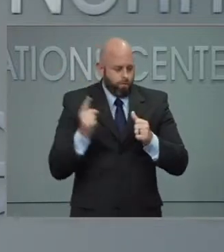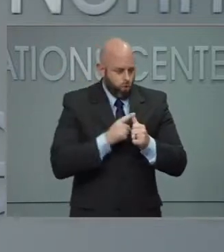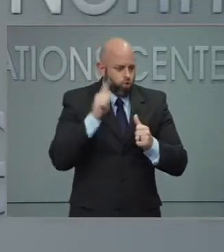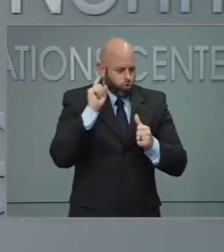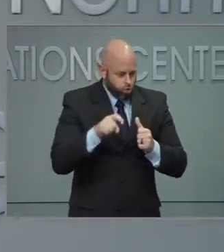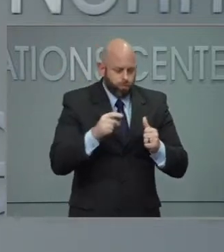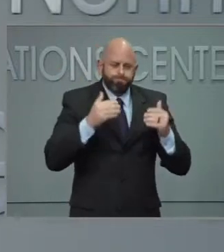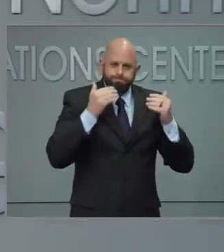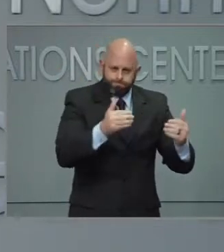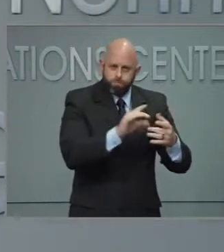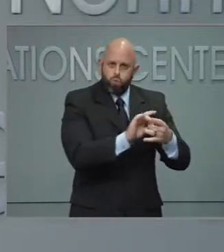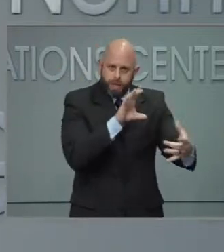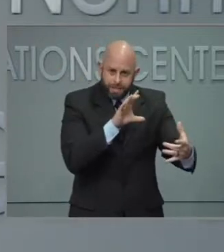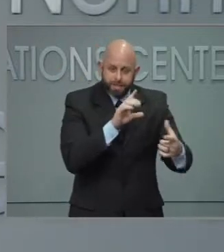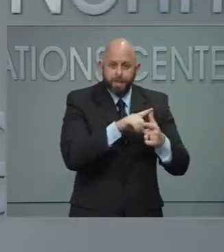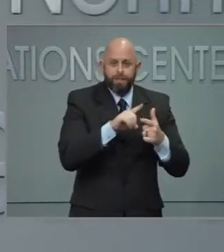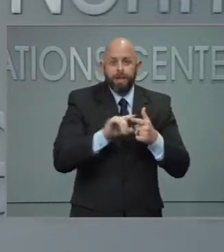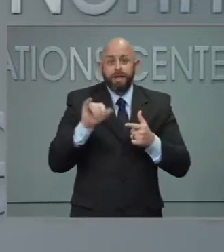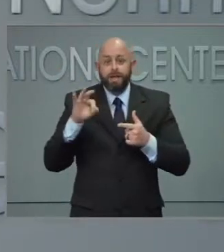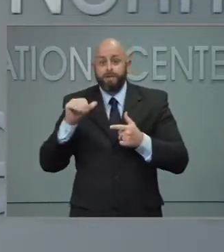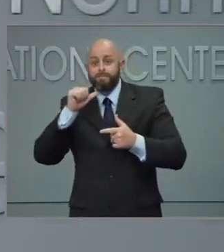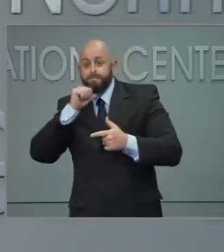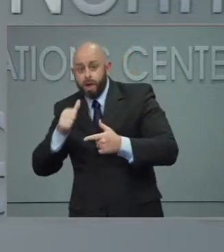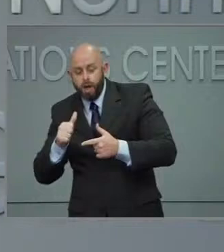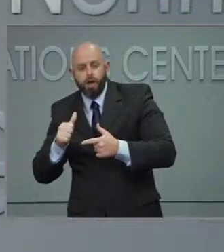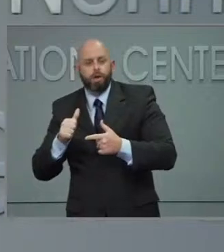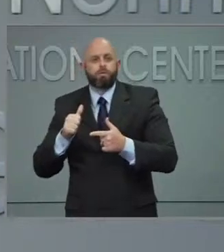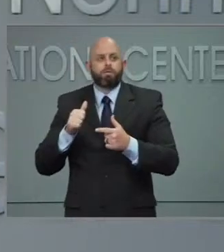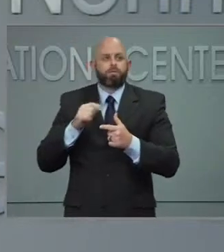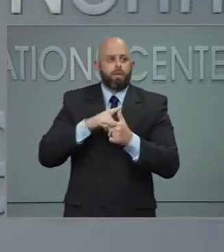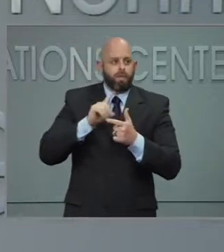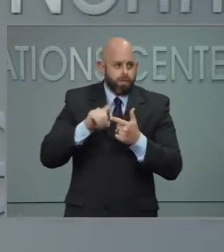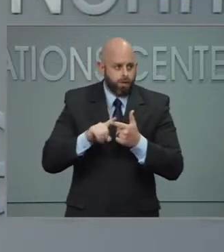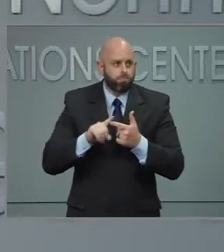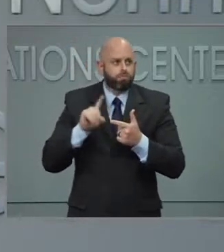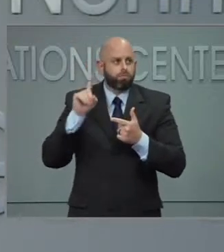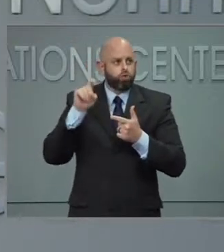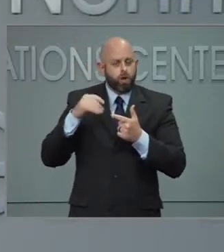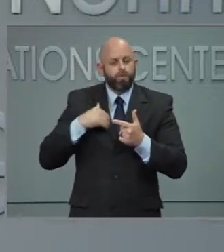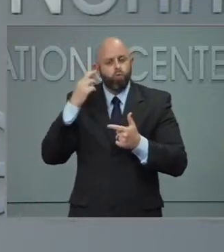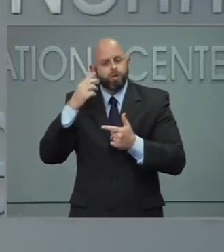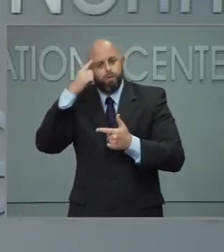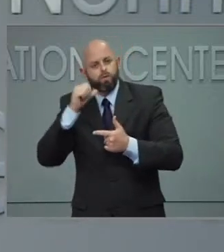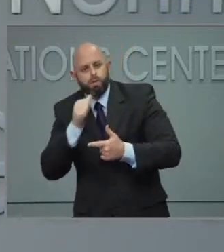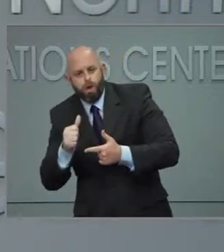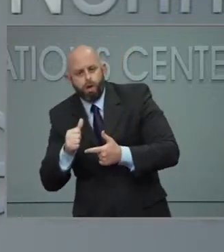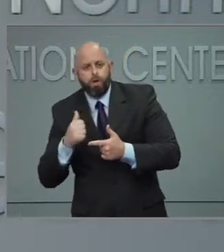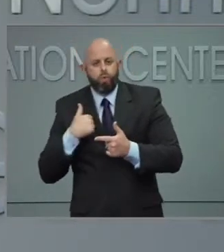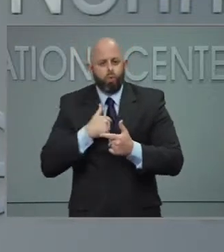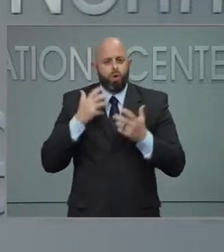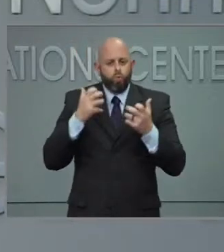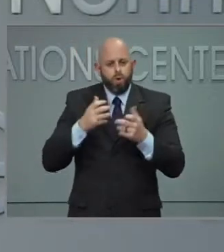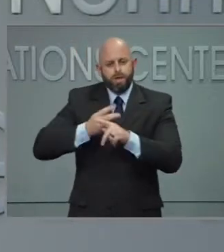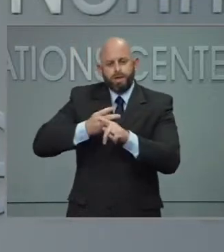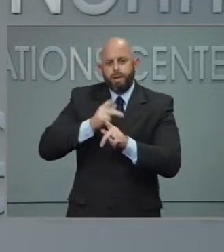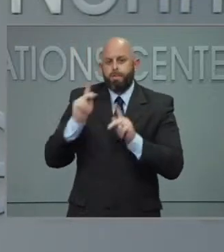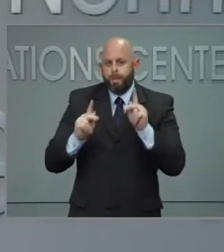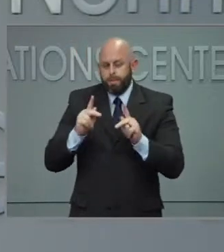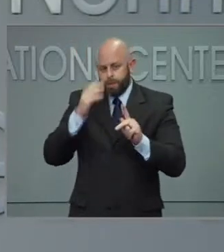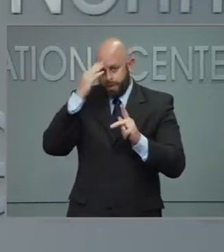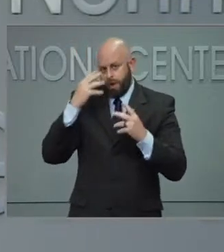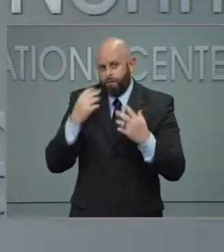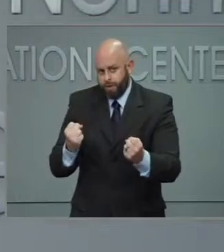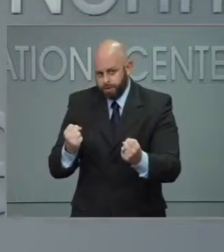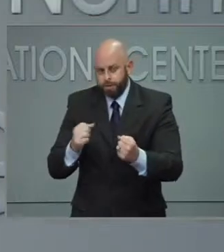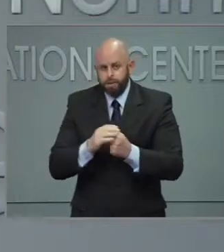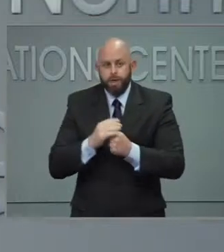say I believe that for trust in the system and confidence that these videos should be released